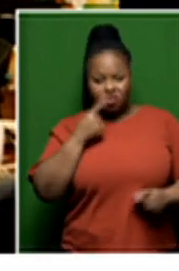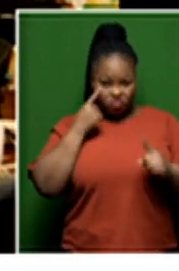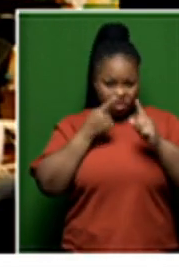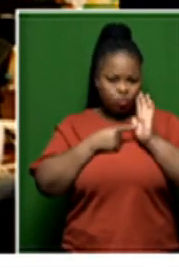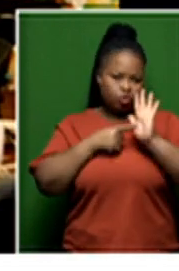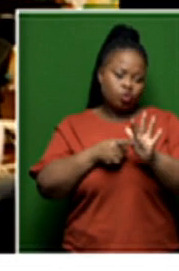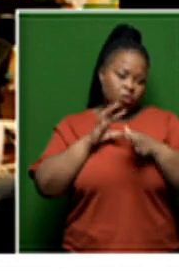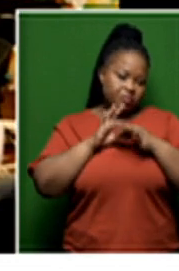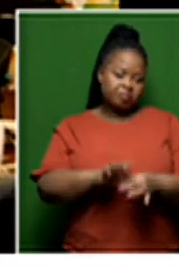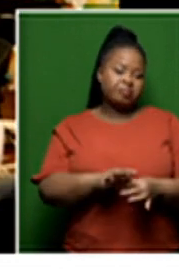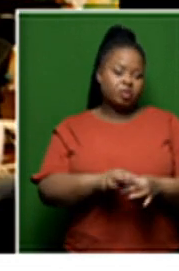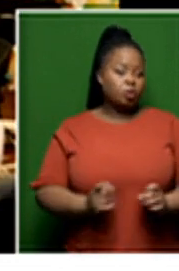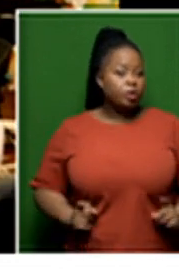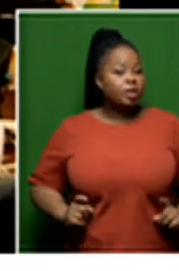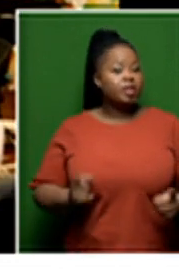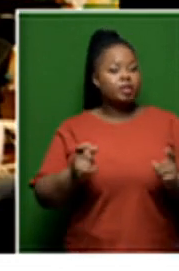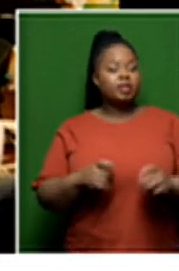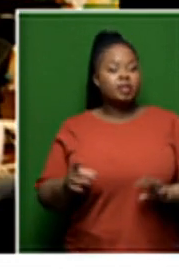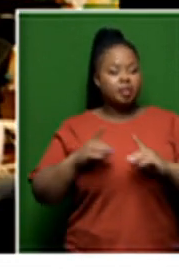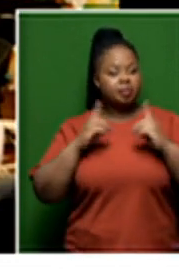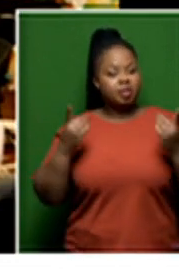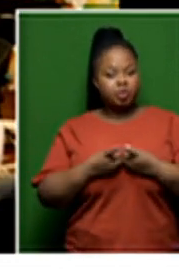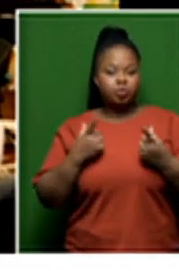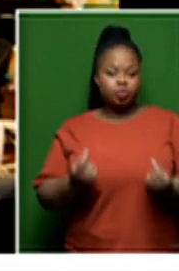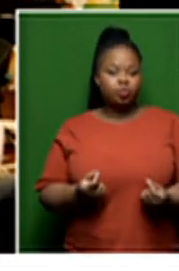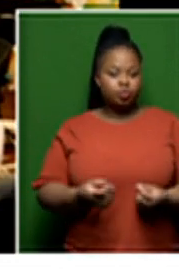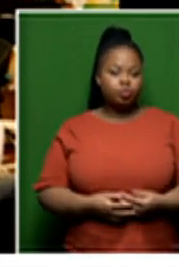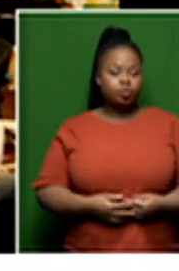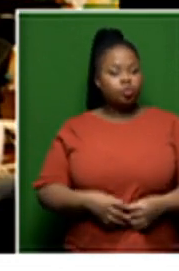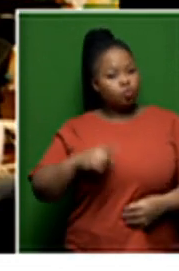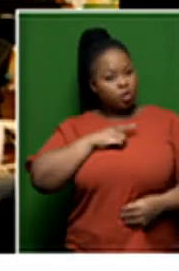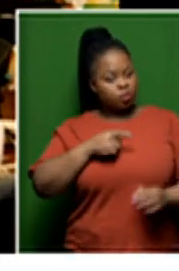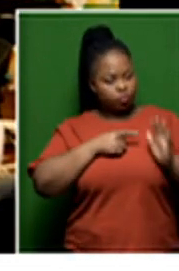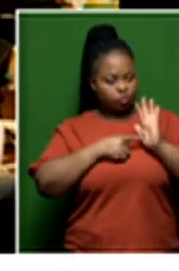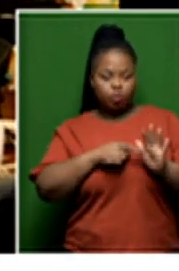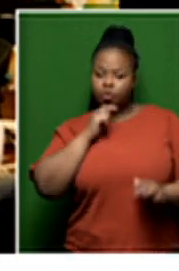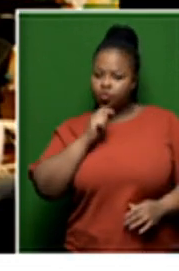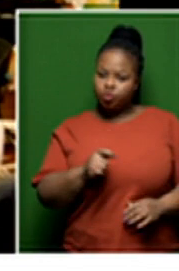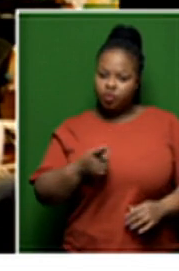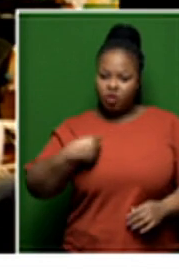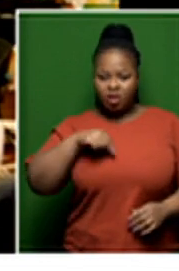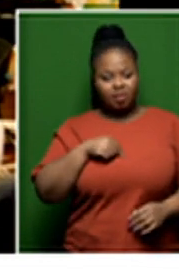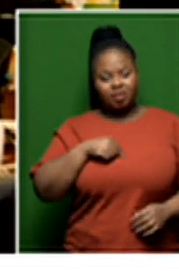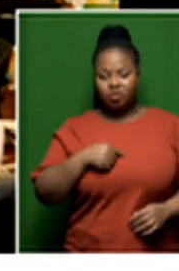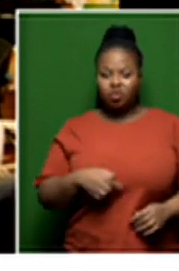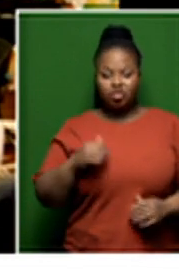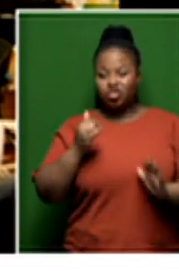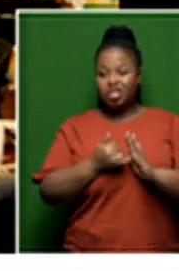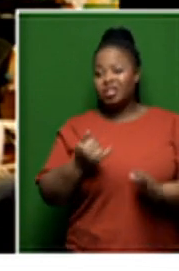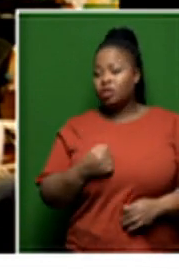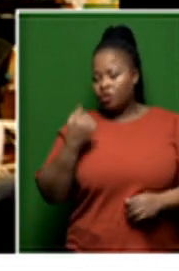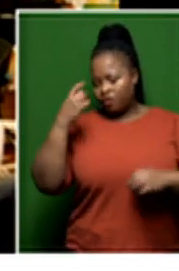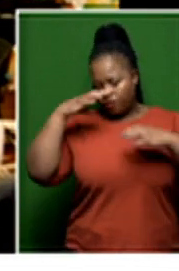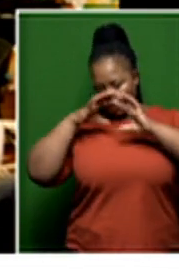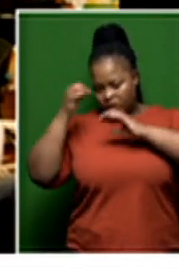and dedication and urgency that the department is demonstrating, to show that indeed, to us, this is just not a one-day